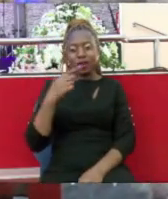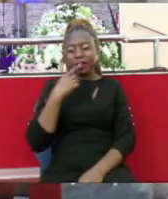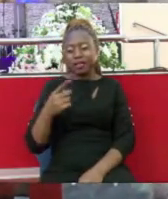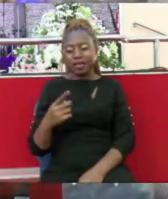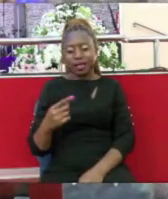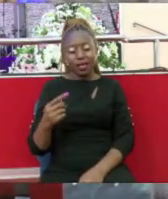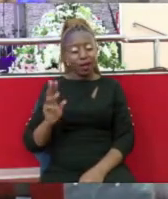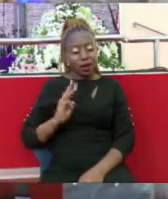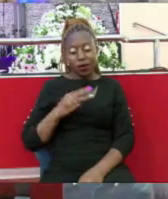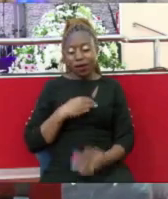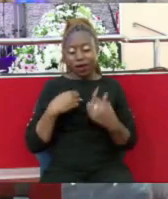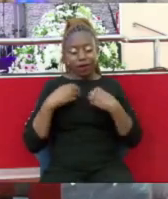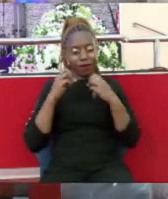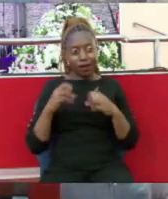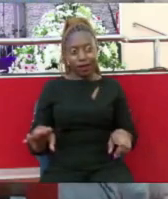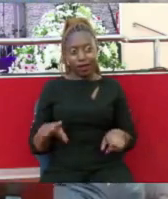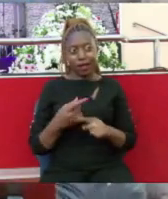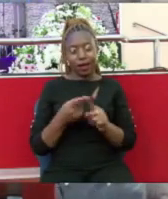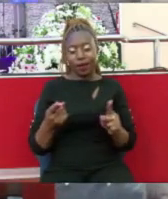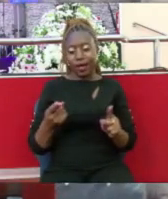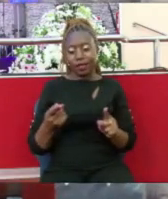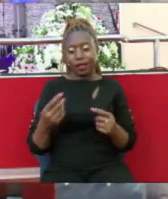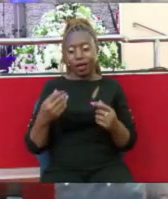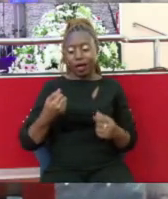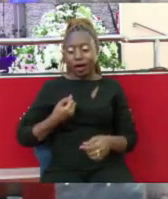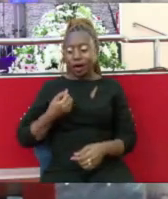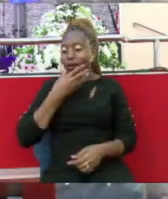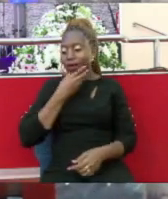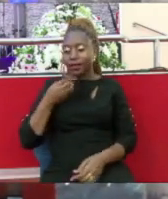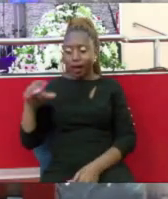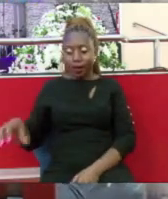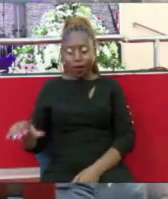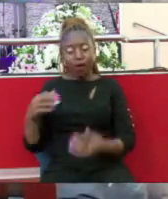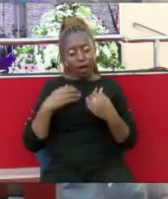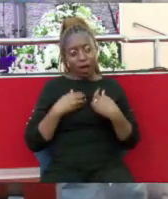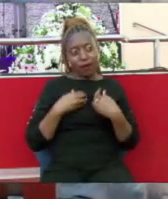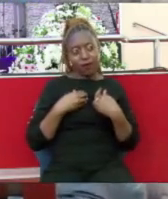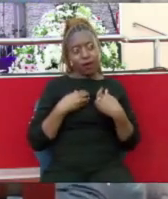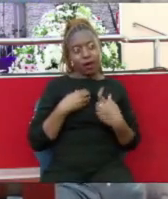who has 5 loaves of bread and 2 fish.